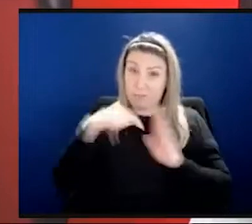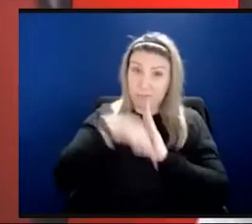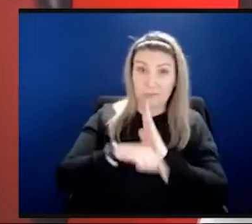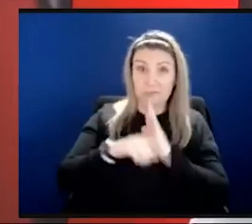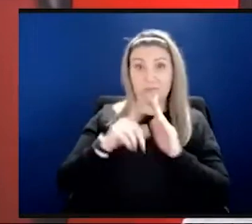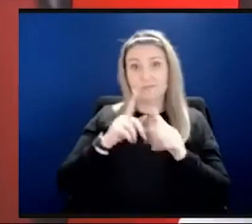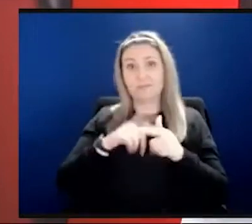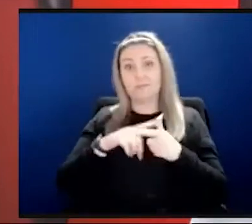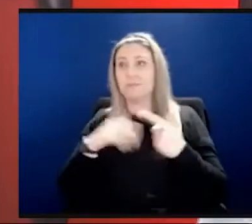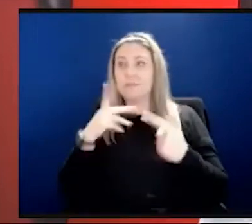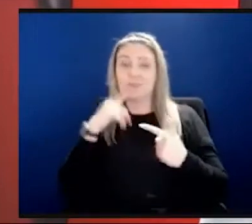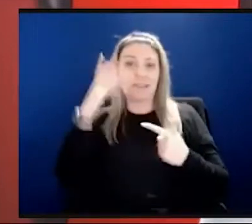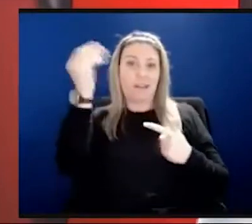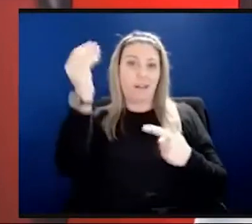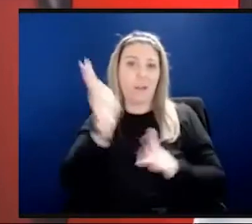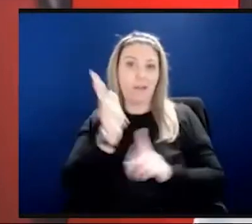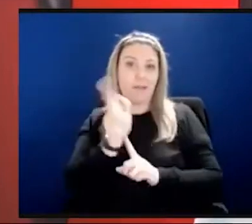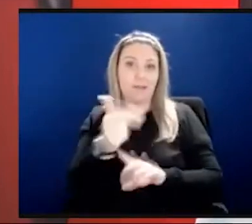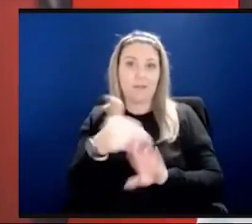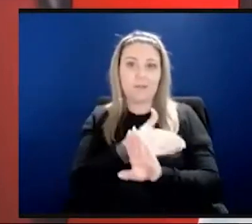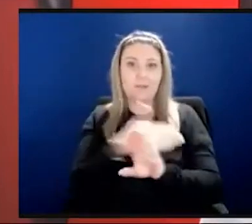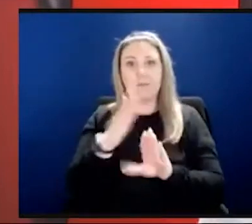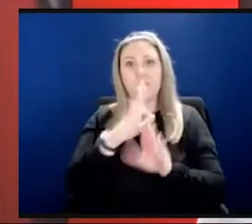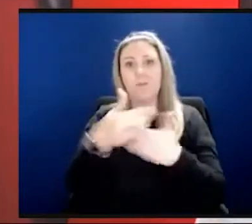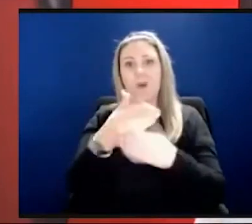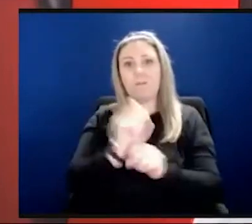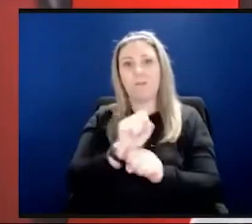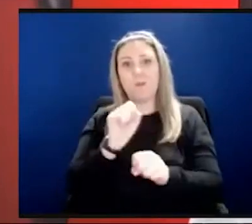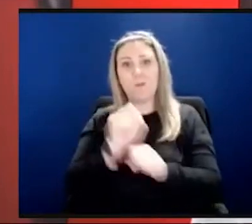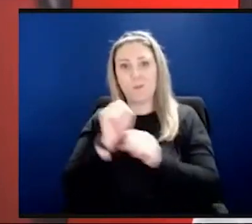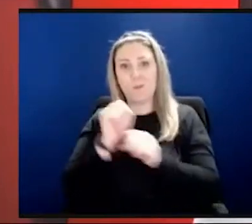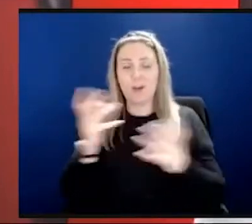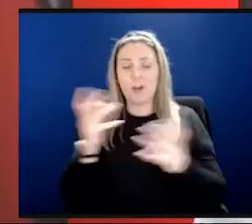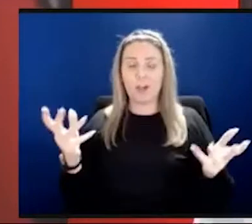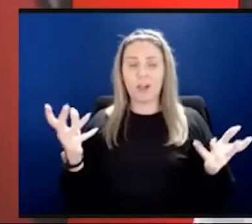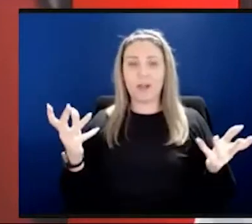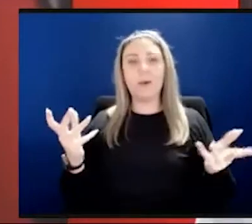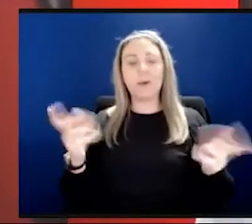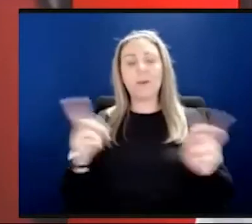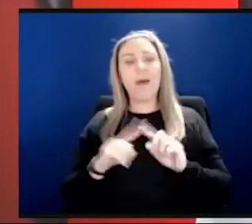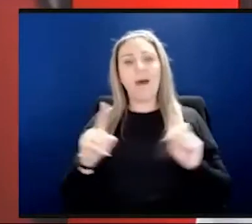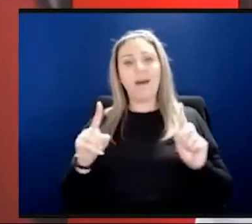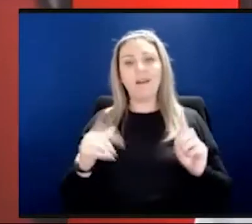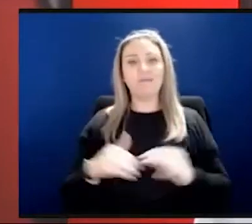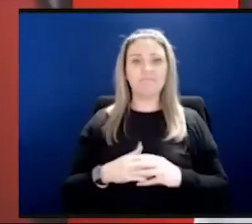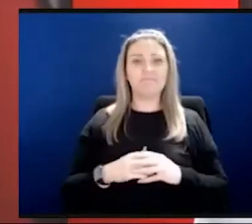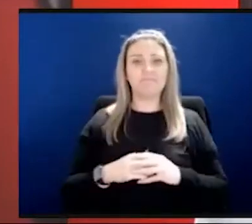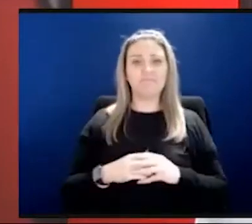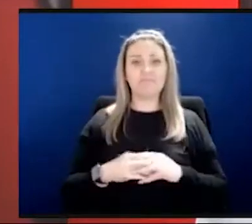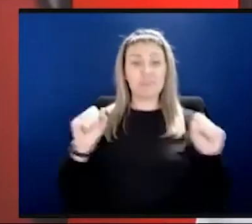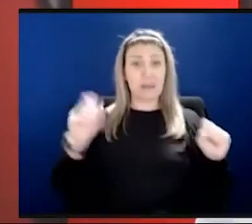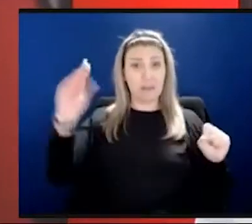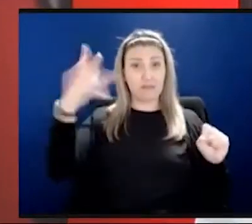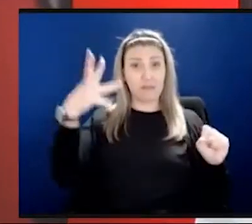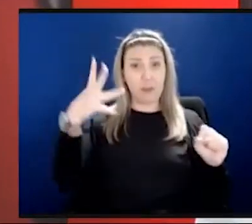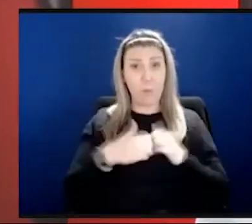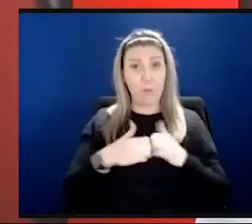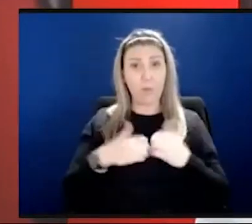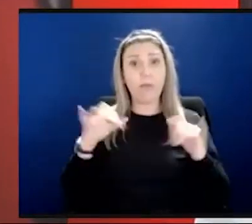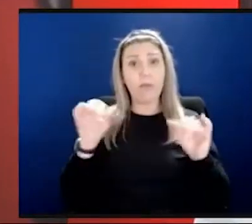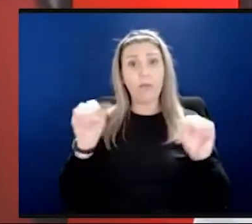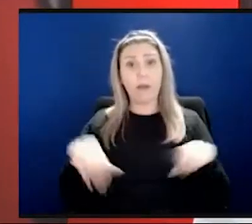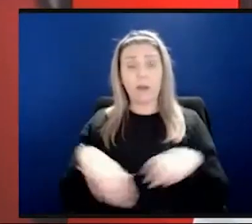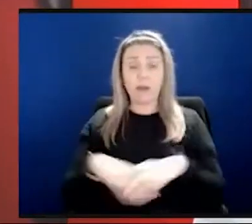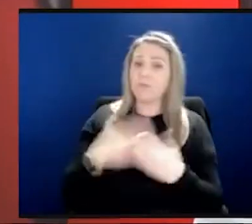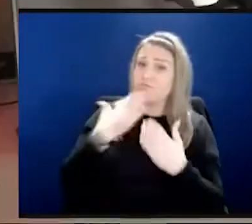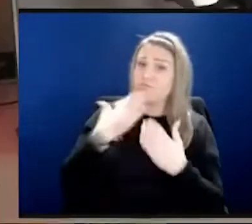bed 3 minutes before you're supposed to be at work and make it on time, but yeah, you can shower with a VAD. A really good question just